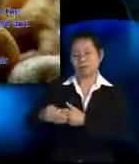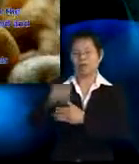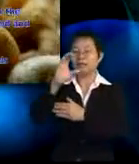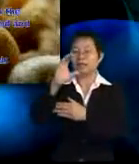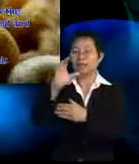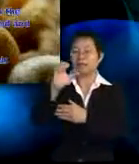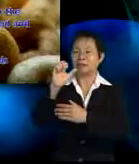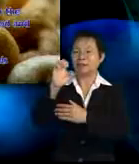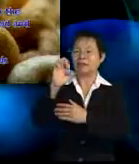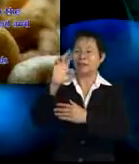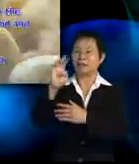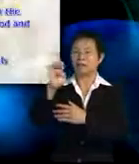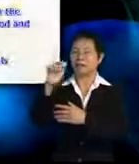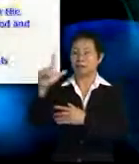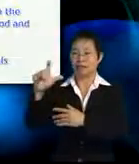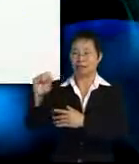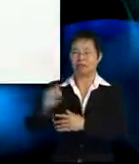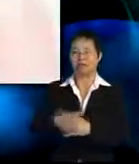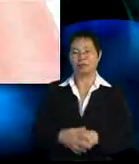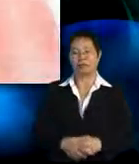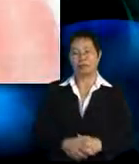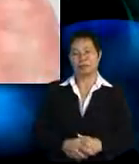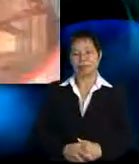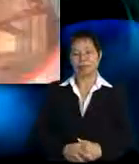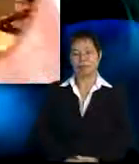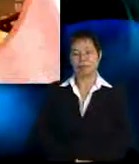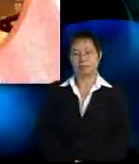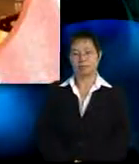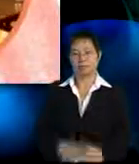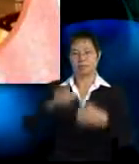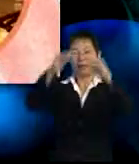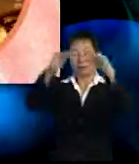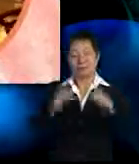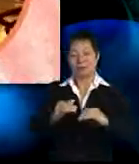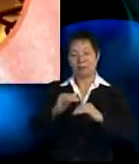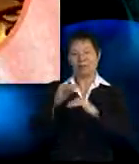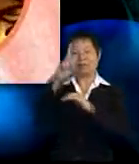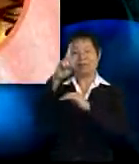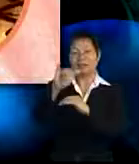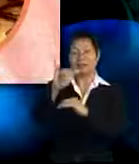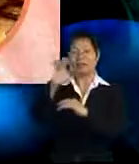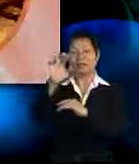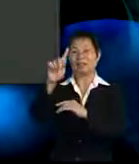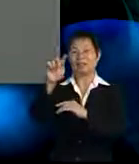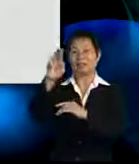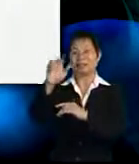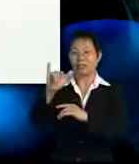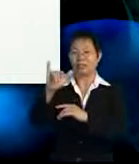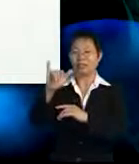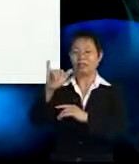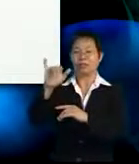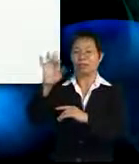cereals. Next is dietary fiber or roughage.